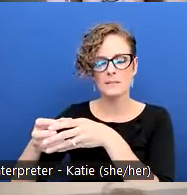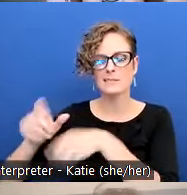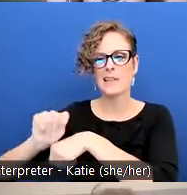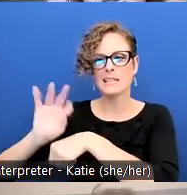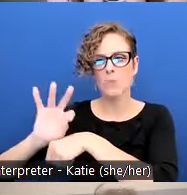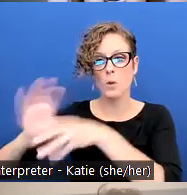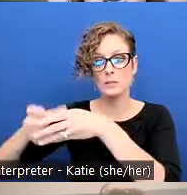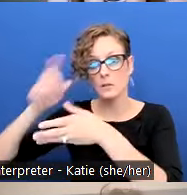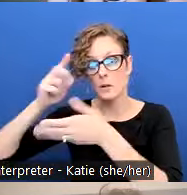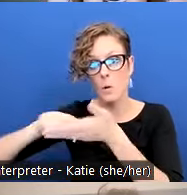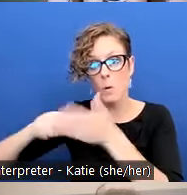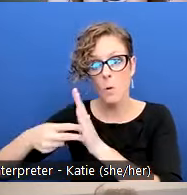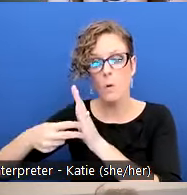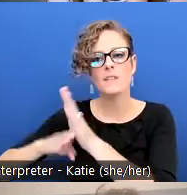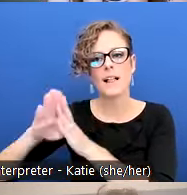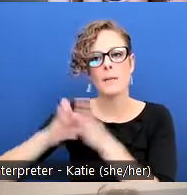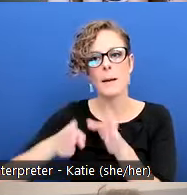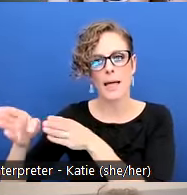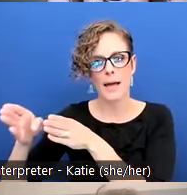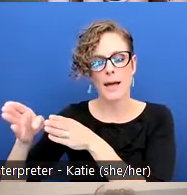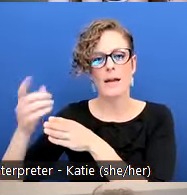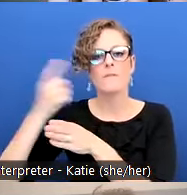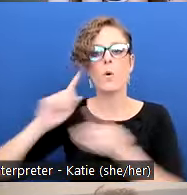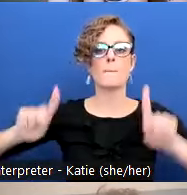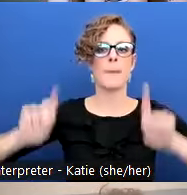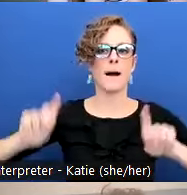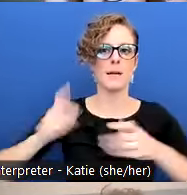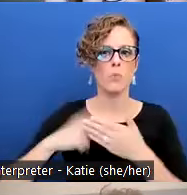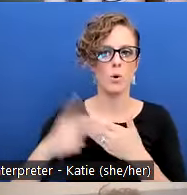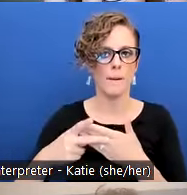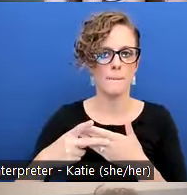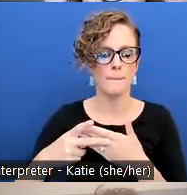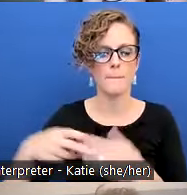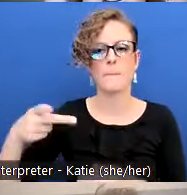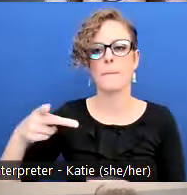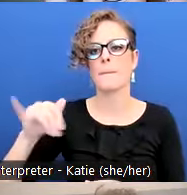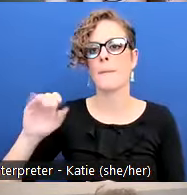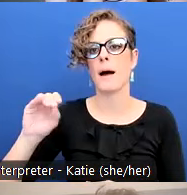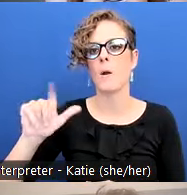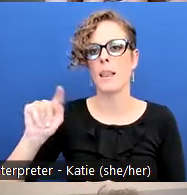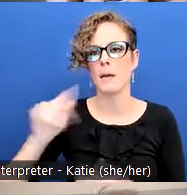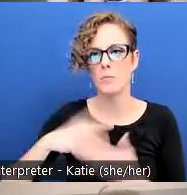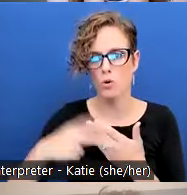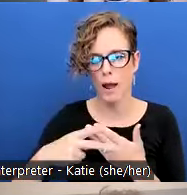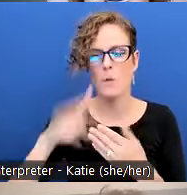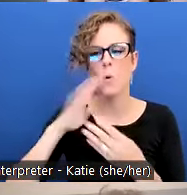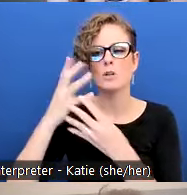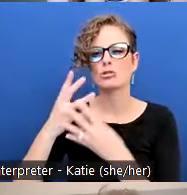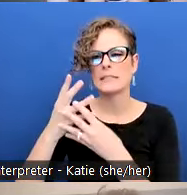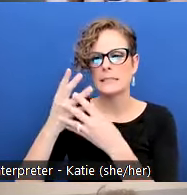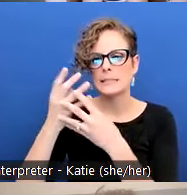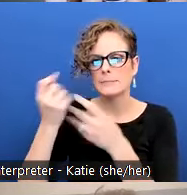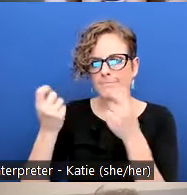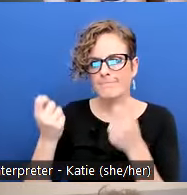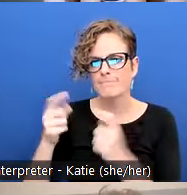force is to develop a plan for a pilot program that will screen people who have who've experienced